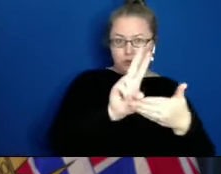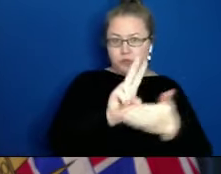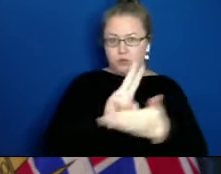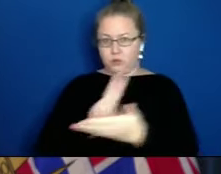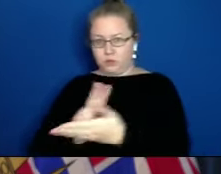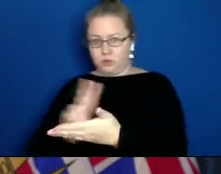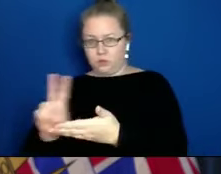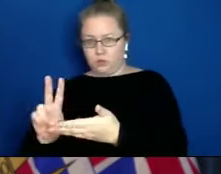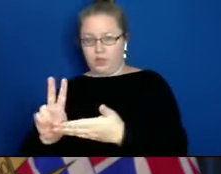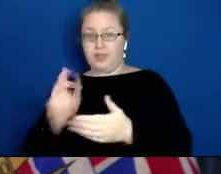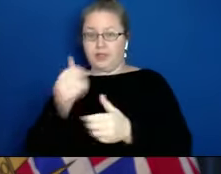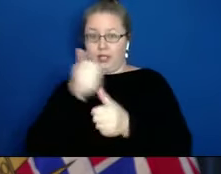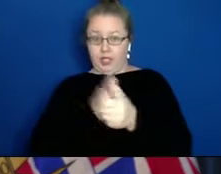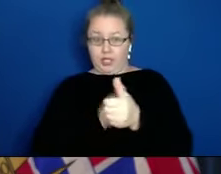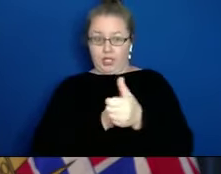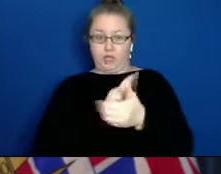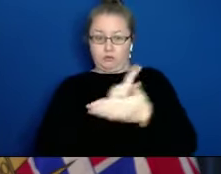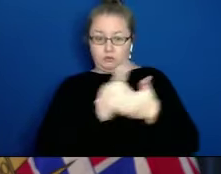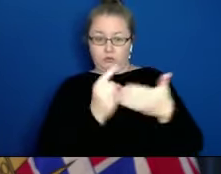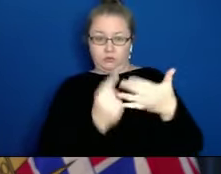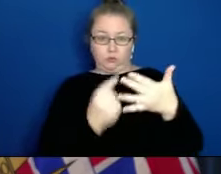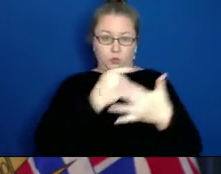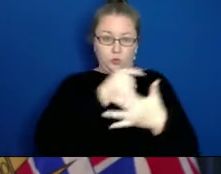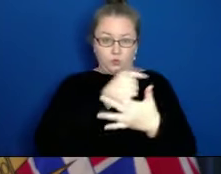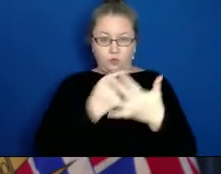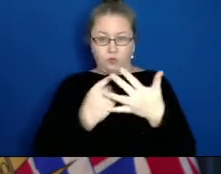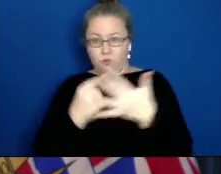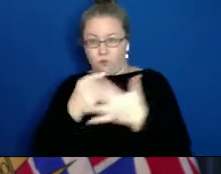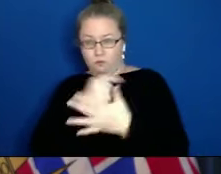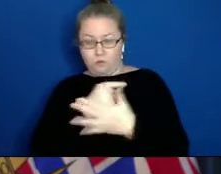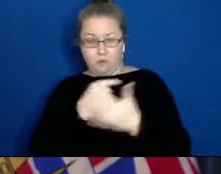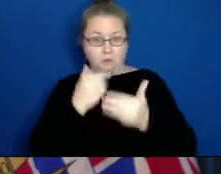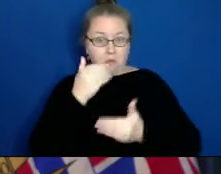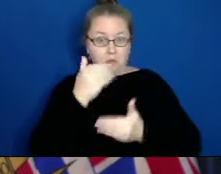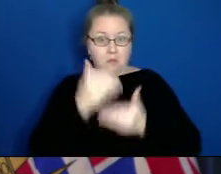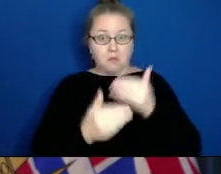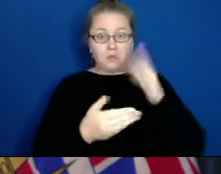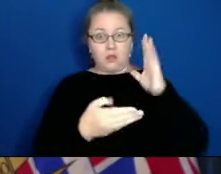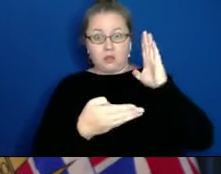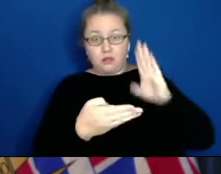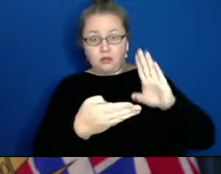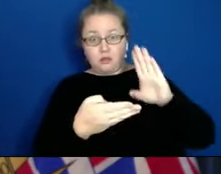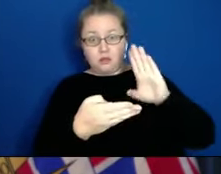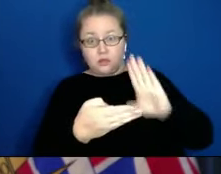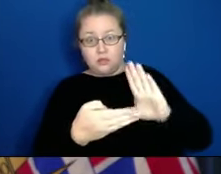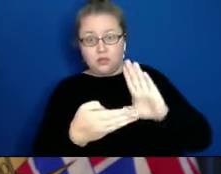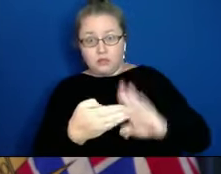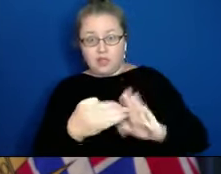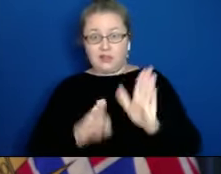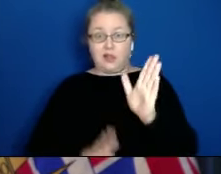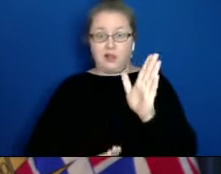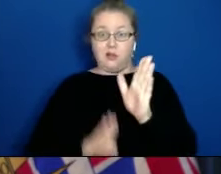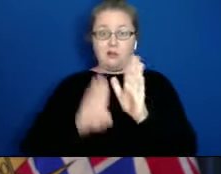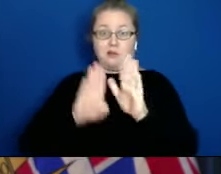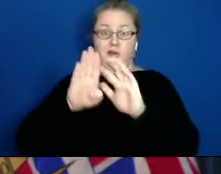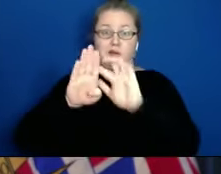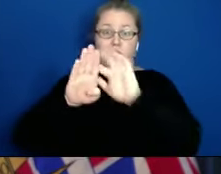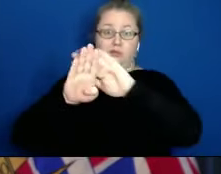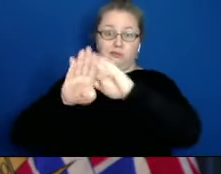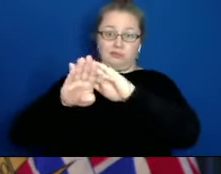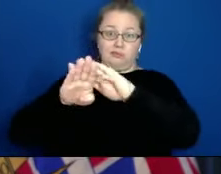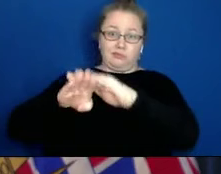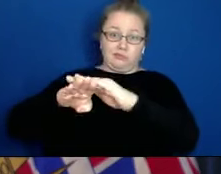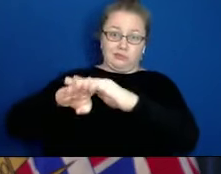be reviewing our progress regularly as we move through this next 2 weeks. We want to see a clear and notable